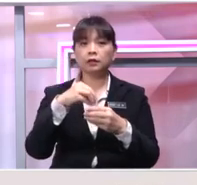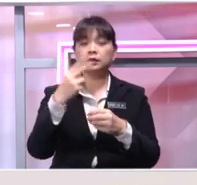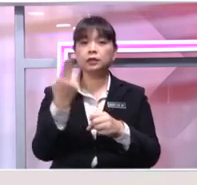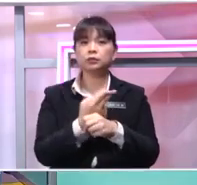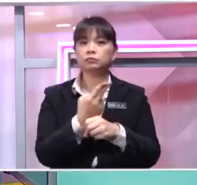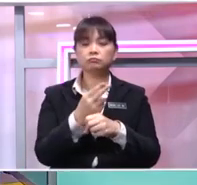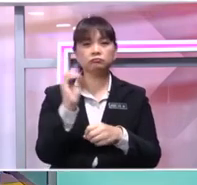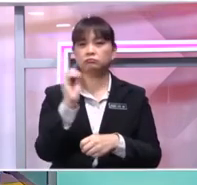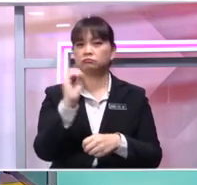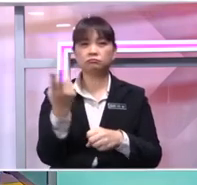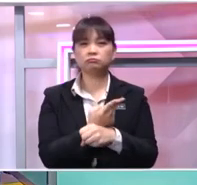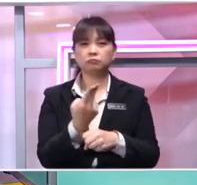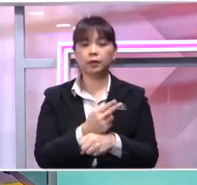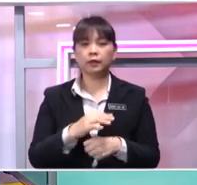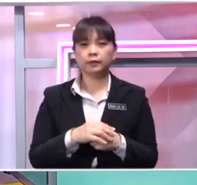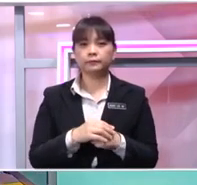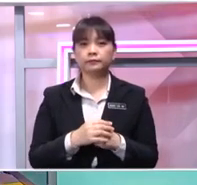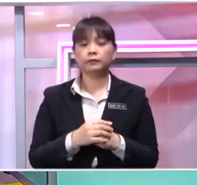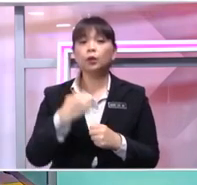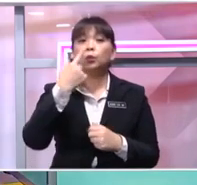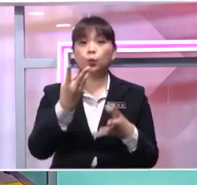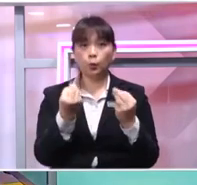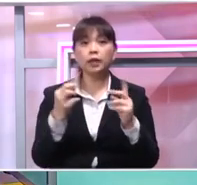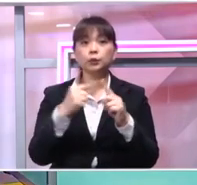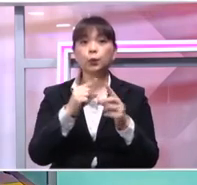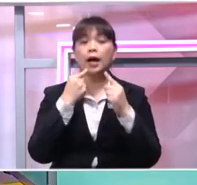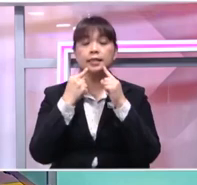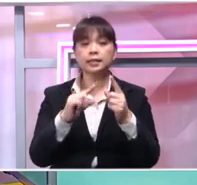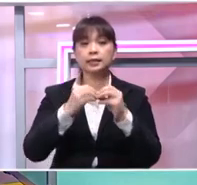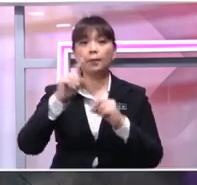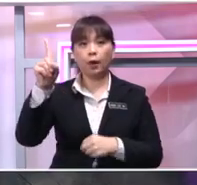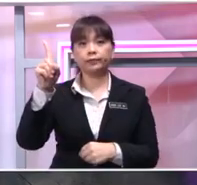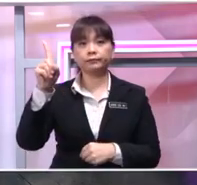useless? Okay, number one, who wants to answer?